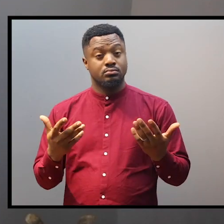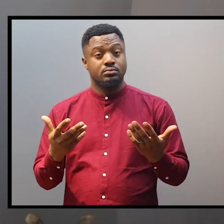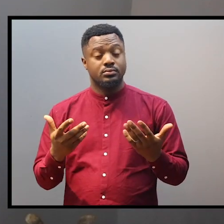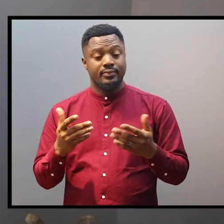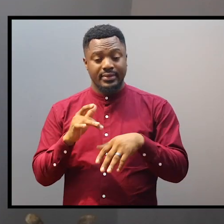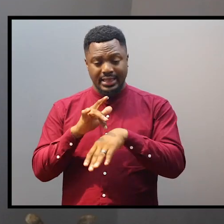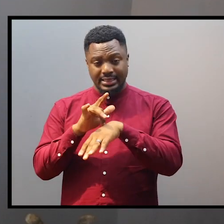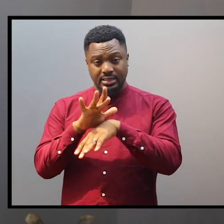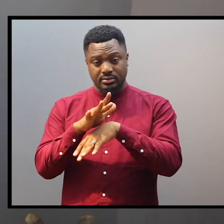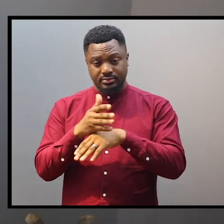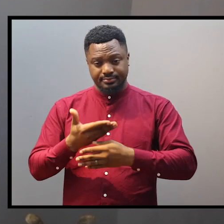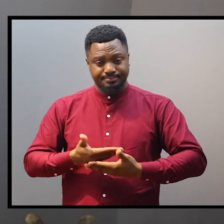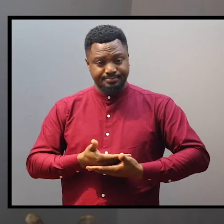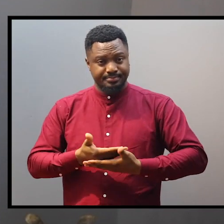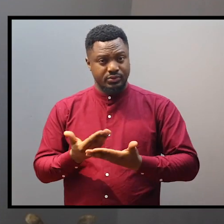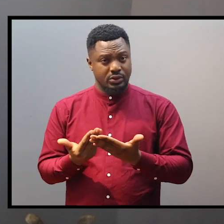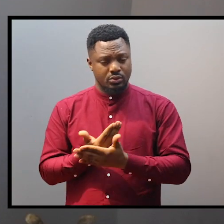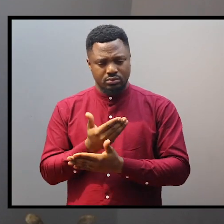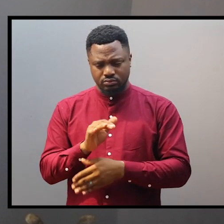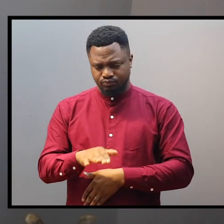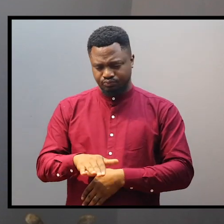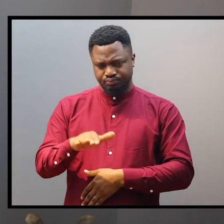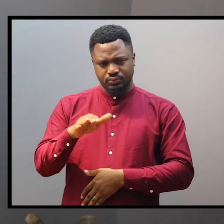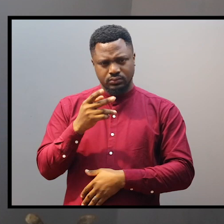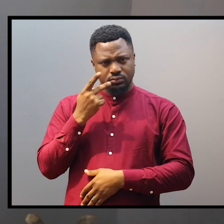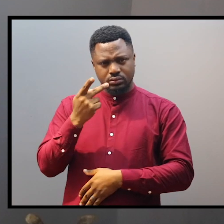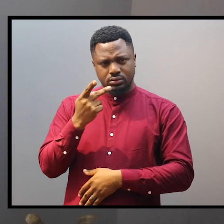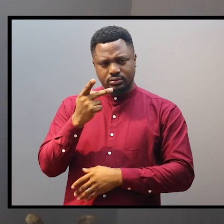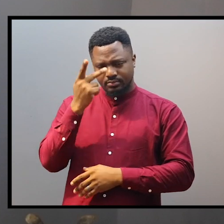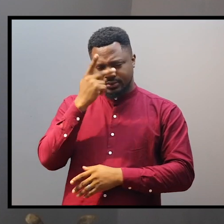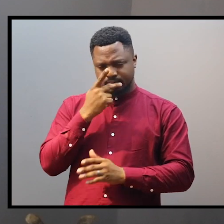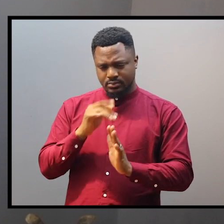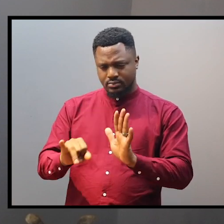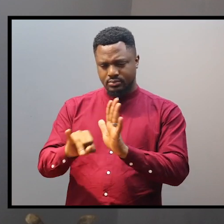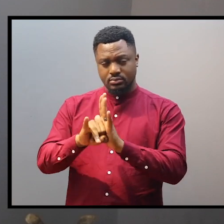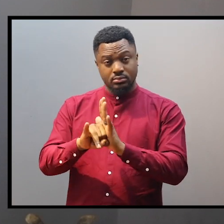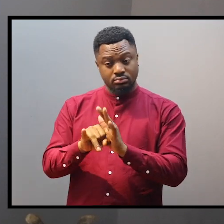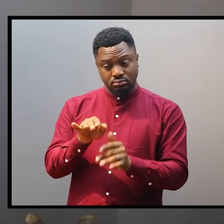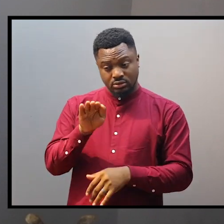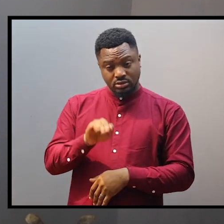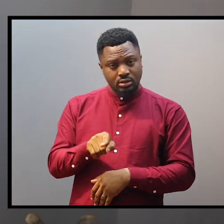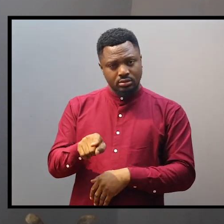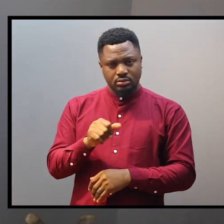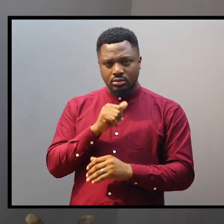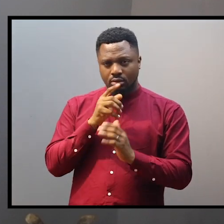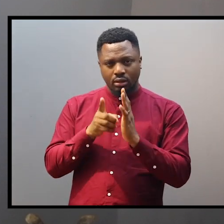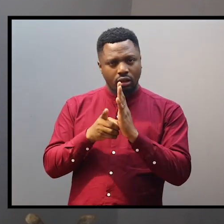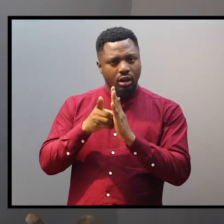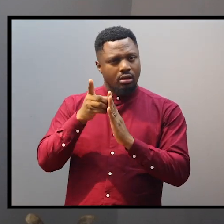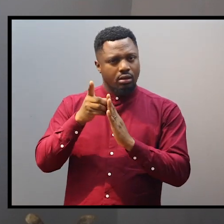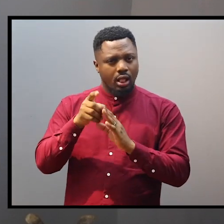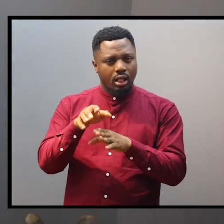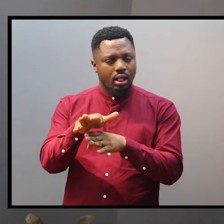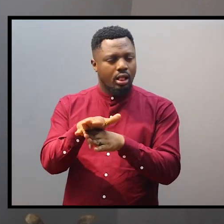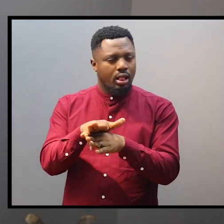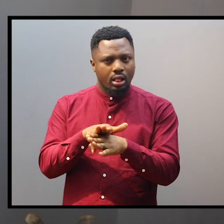So very early in childhood, the first things that a parent may notice is that the child is not developing